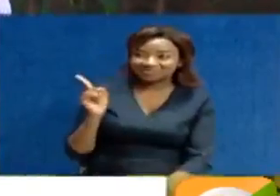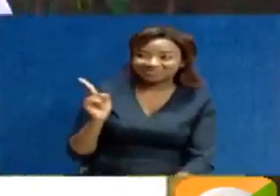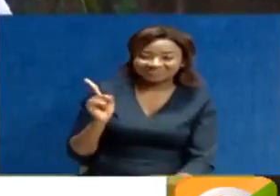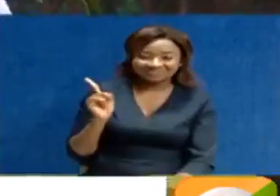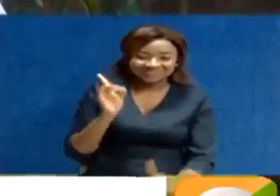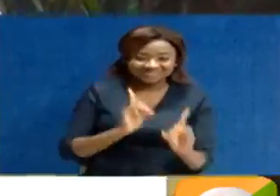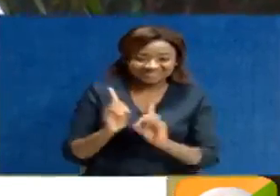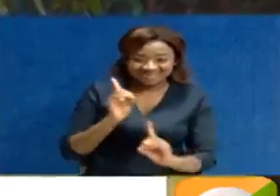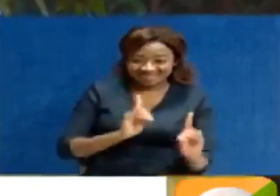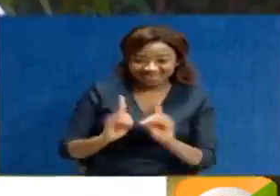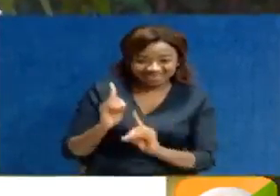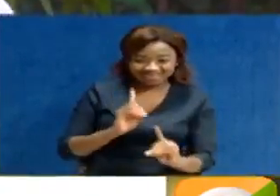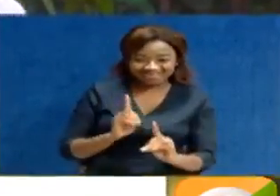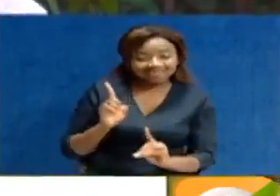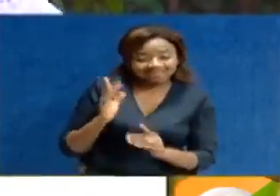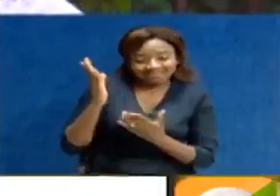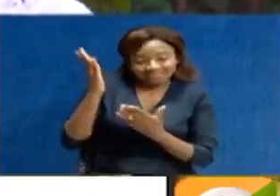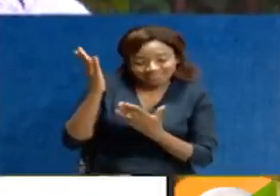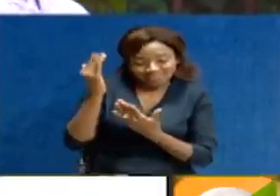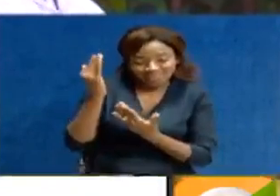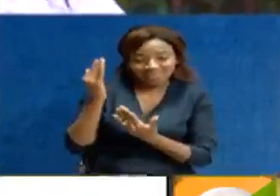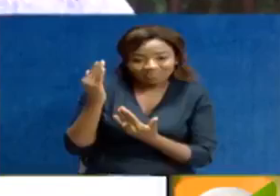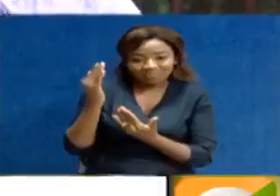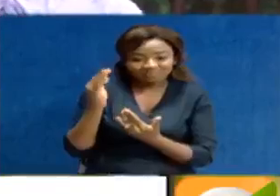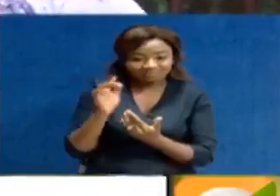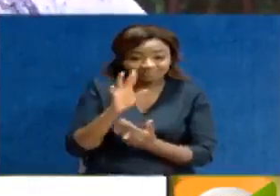her newfound family, they hope that soon